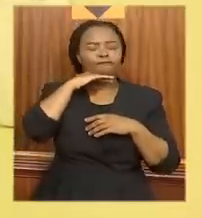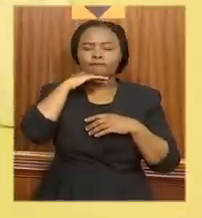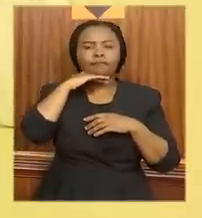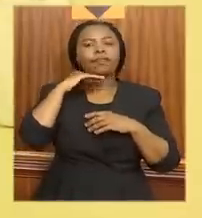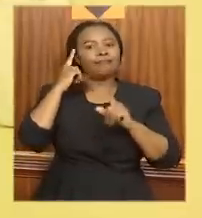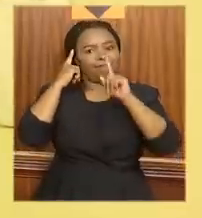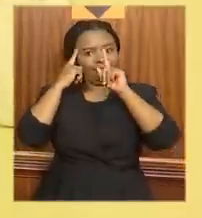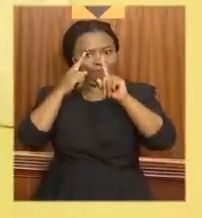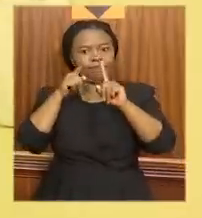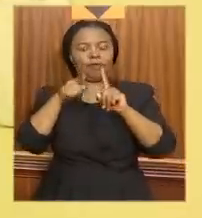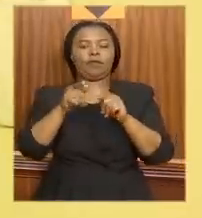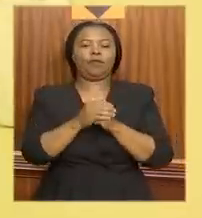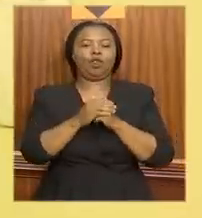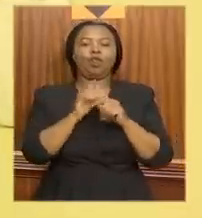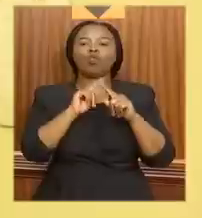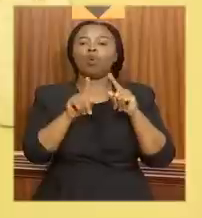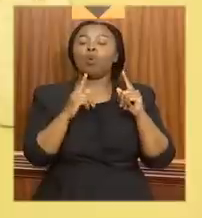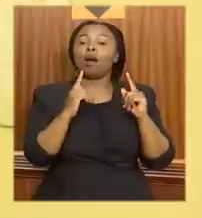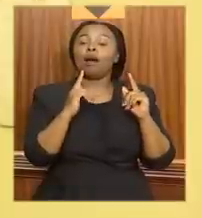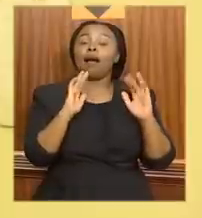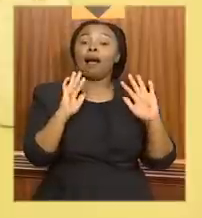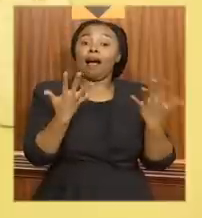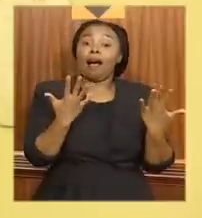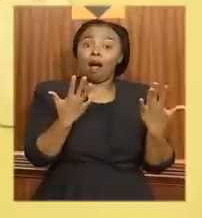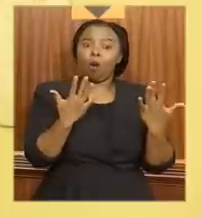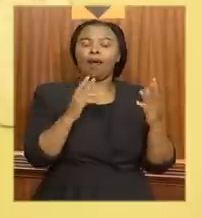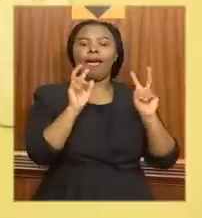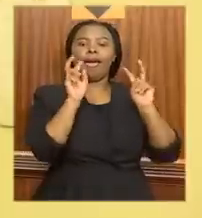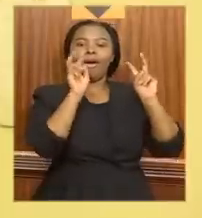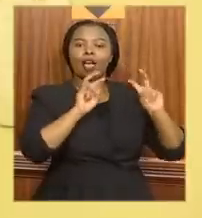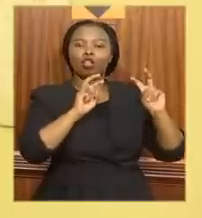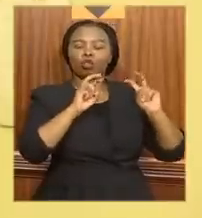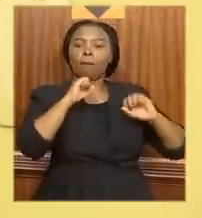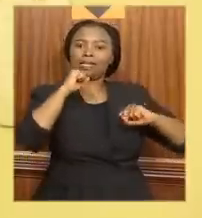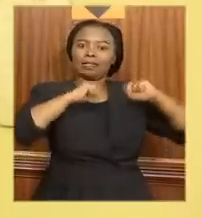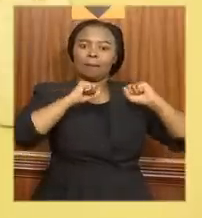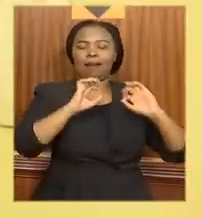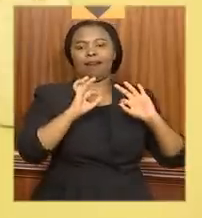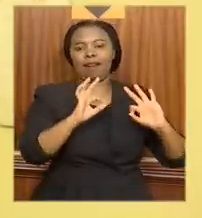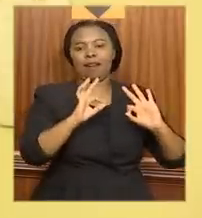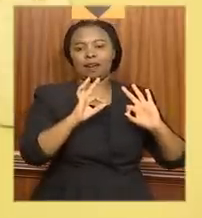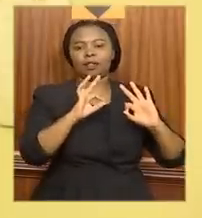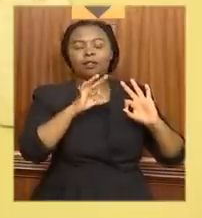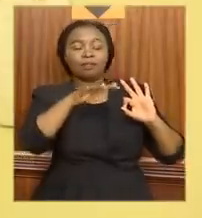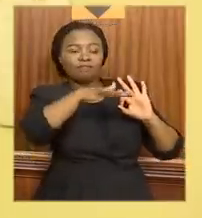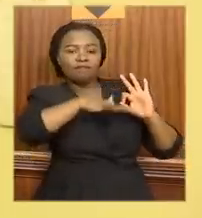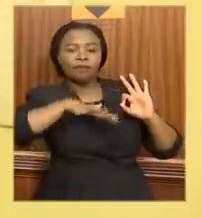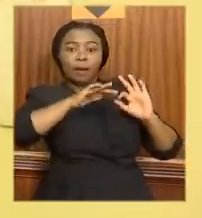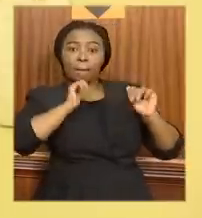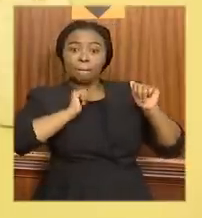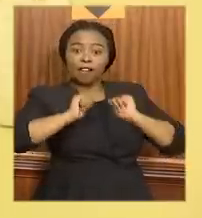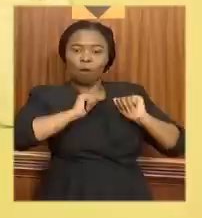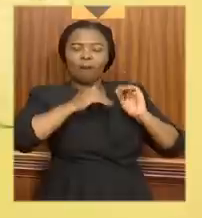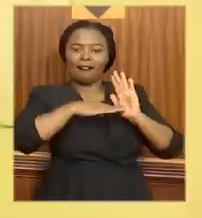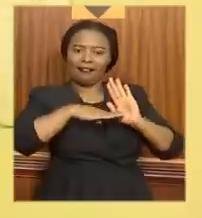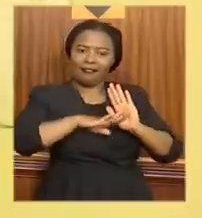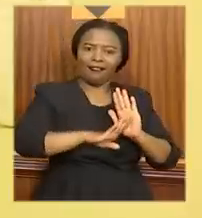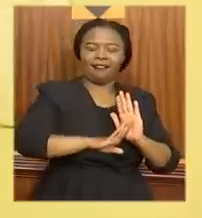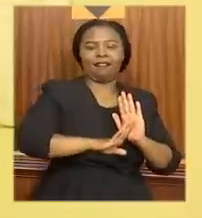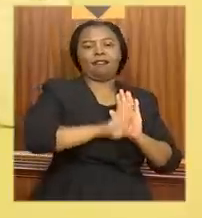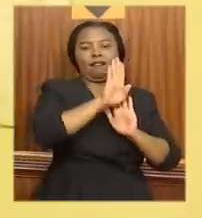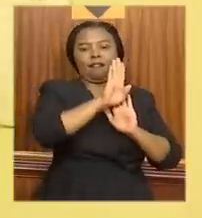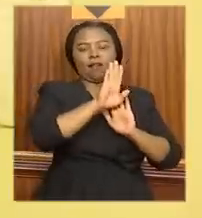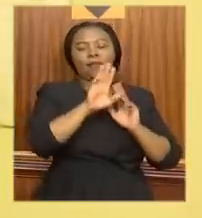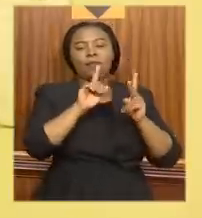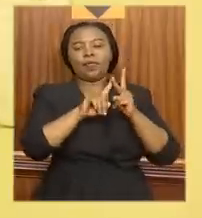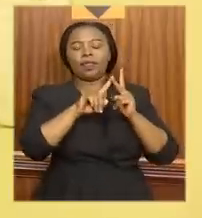by stabilizing Eskom and improving plant performance, establishing a competitive